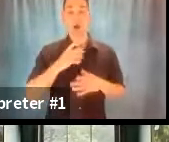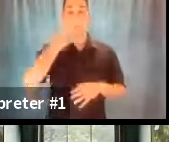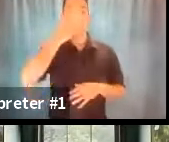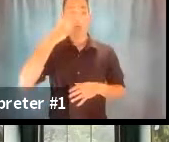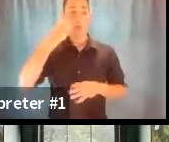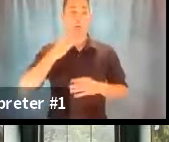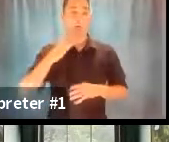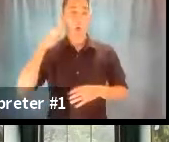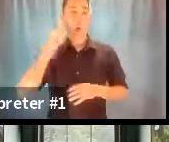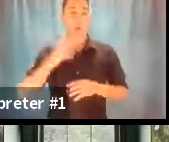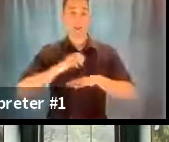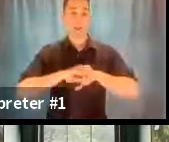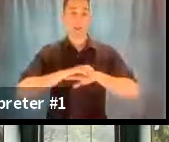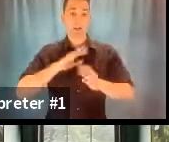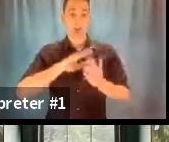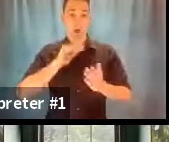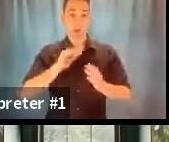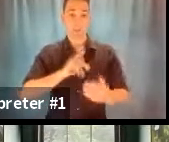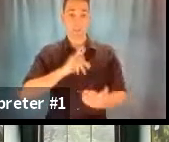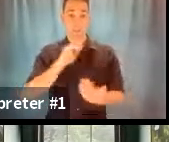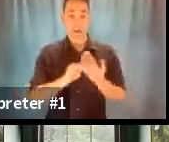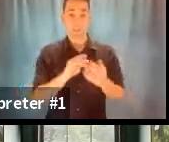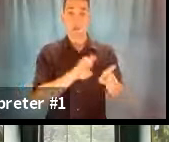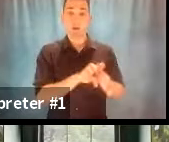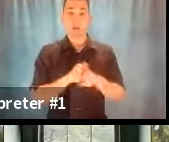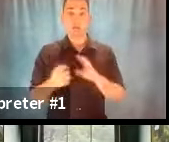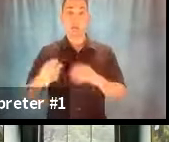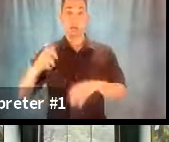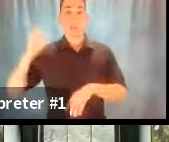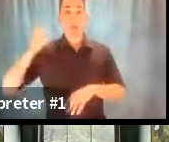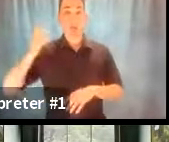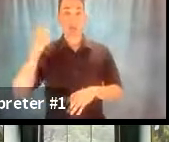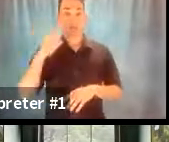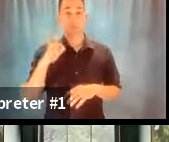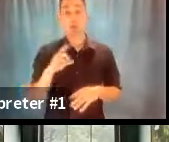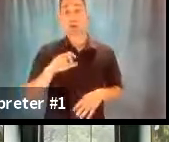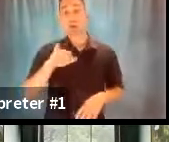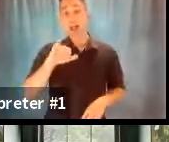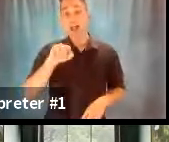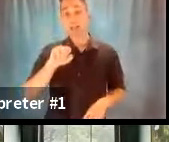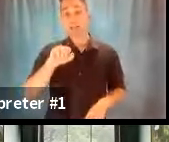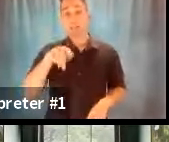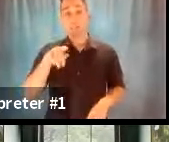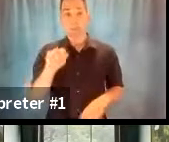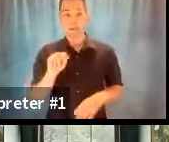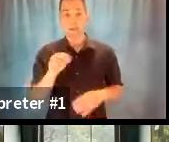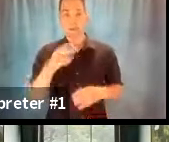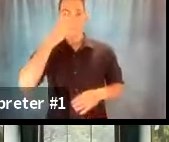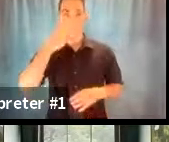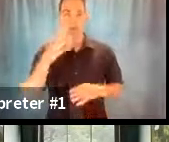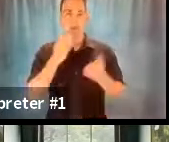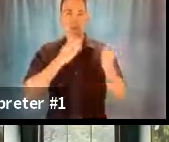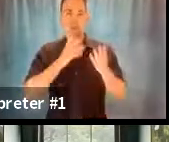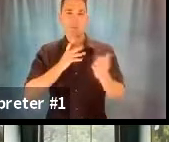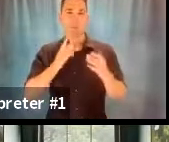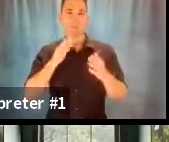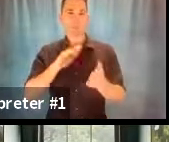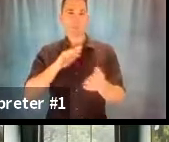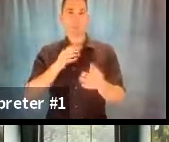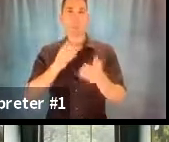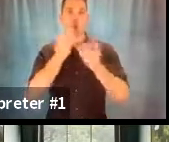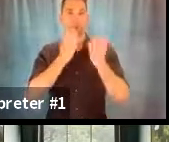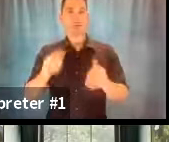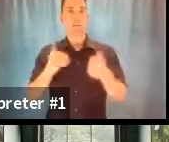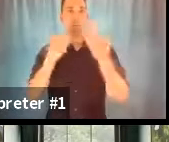and the Chair of the Immigrant Service Providers Network, or ISPN, and a resident of the city. As you